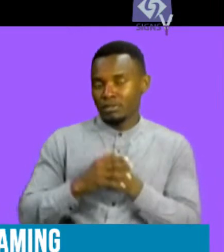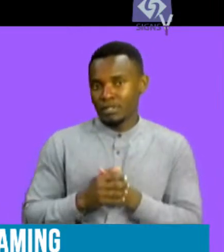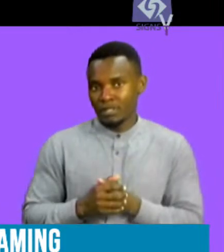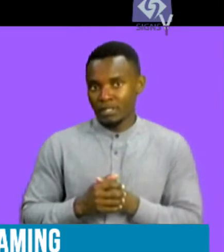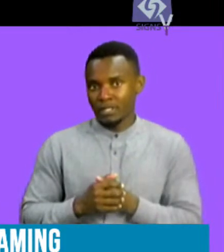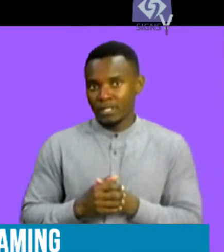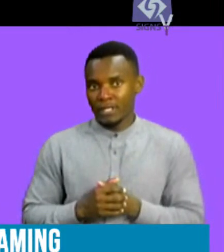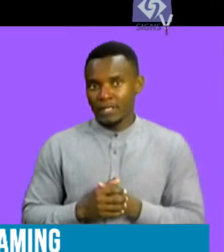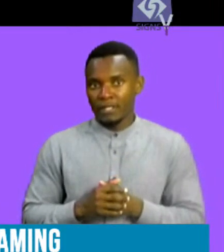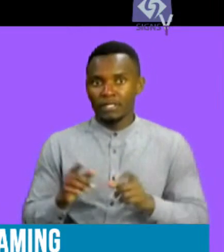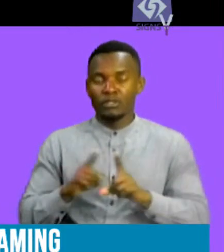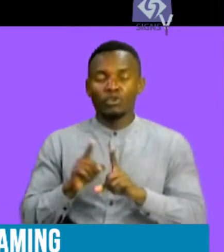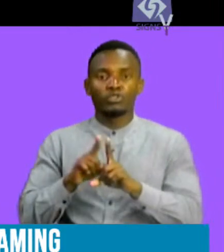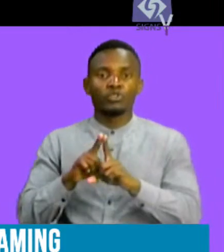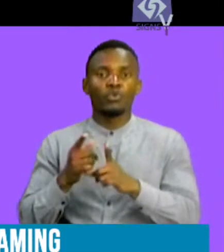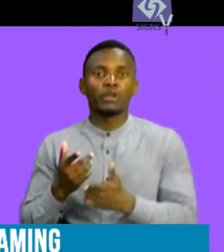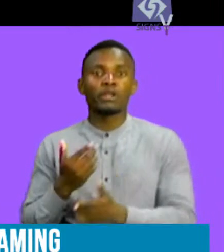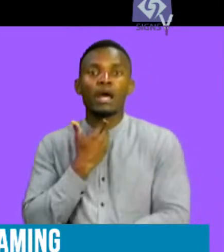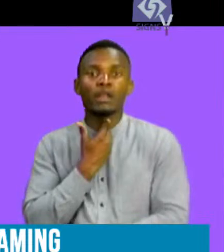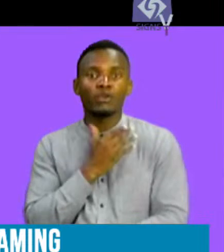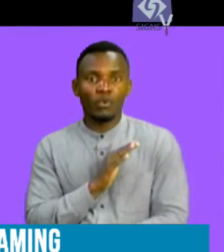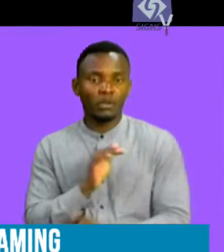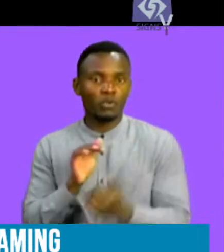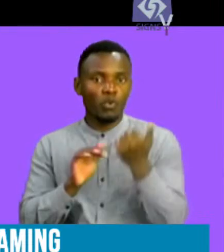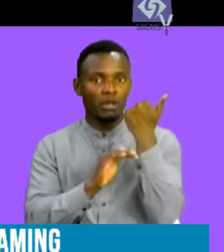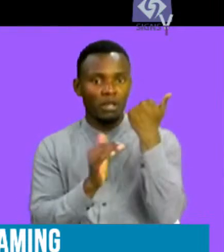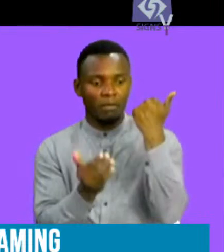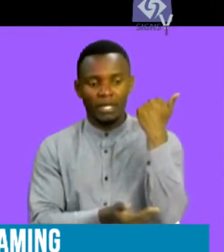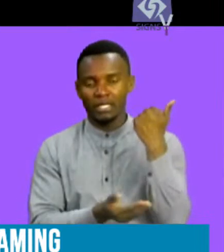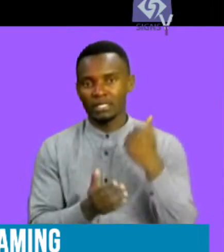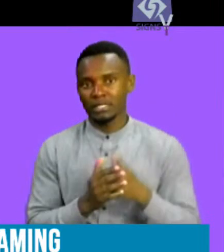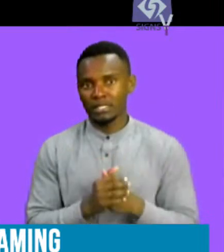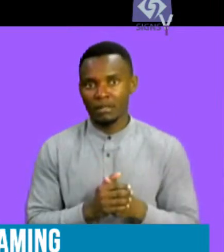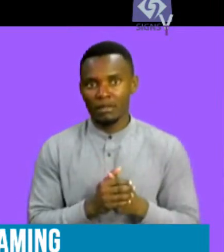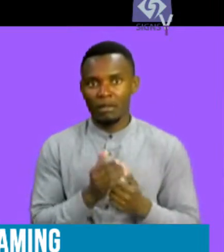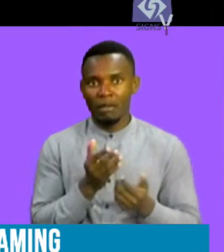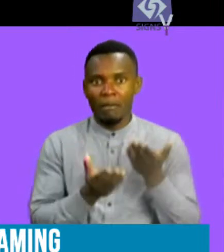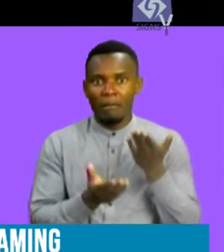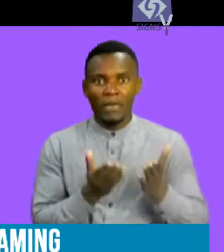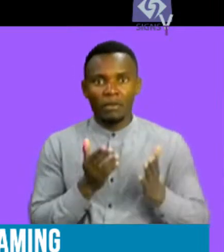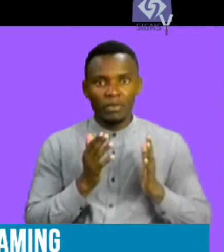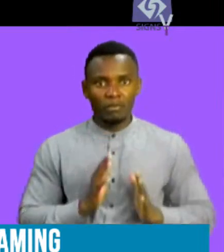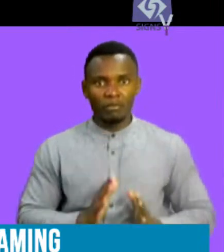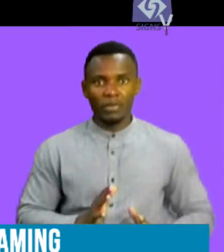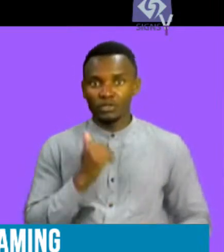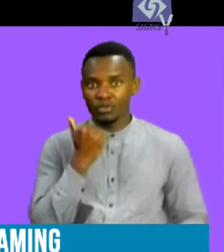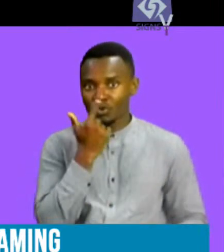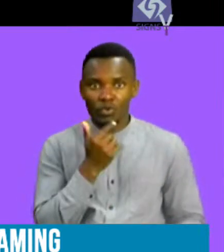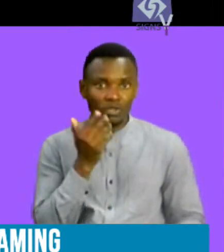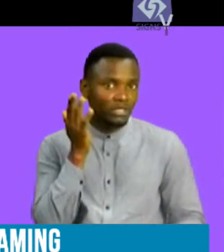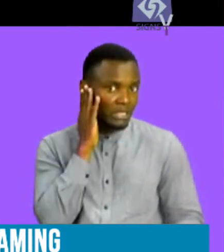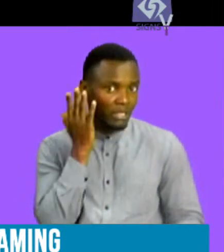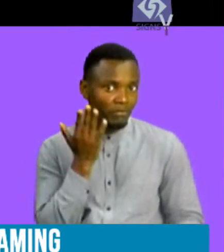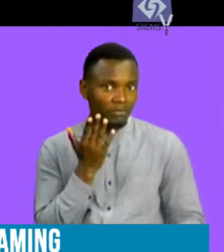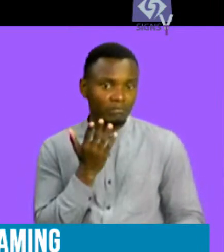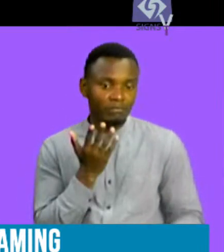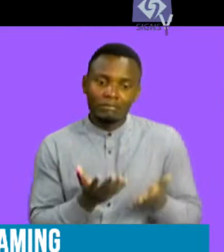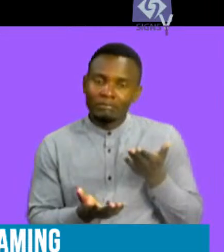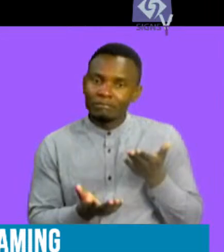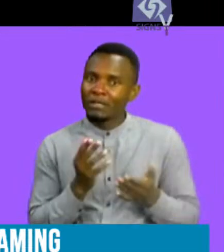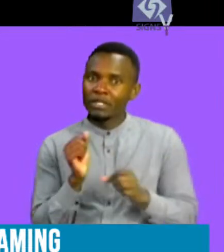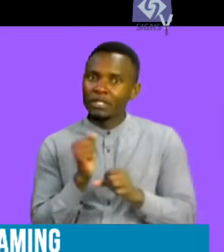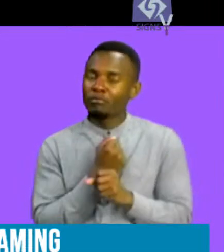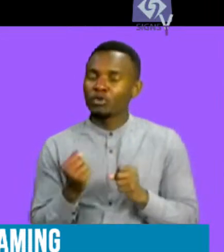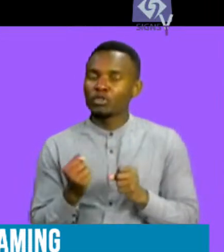maybe somebody with hearing impairment, she cannot shout for help when in